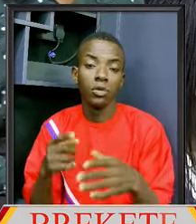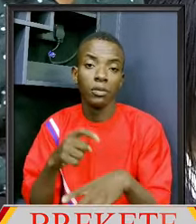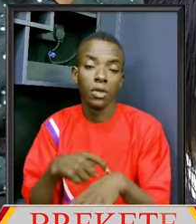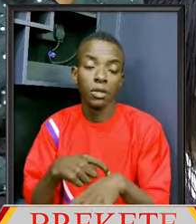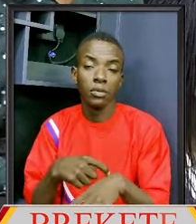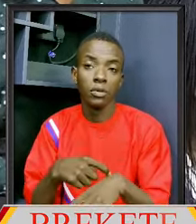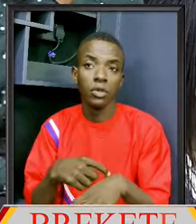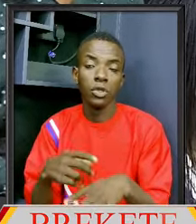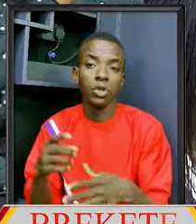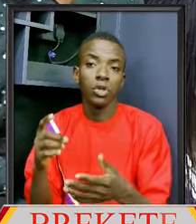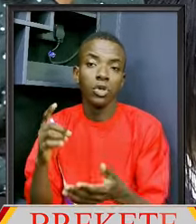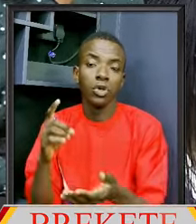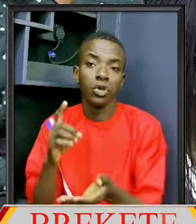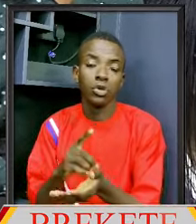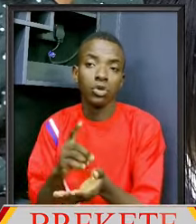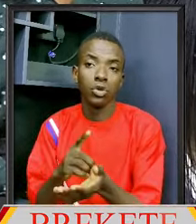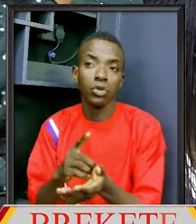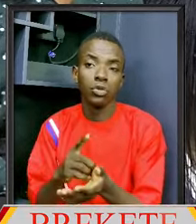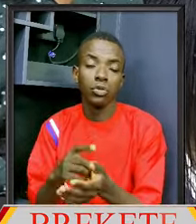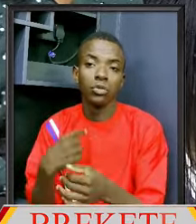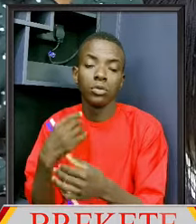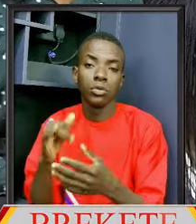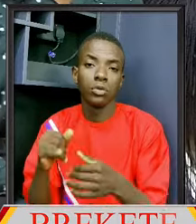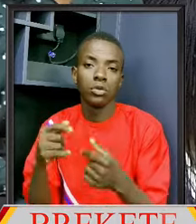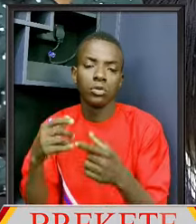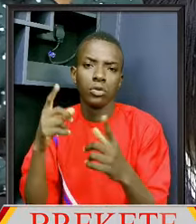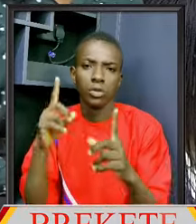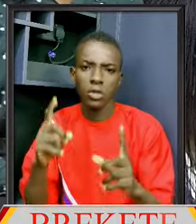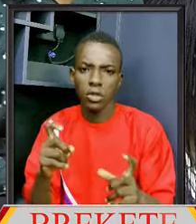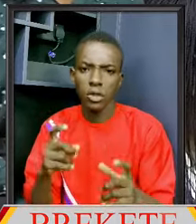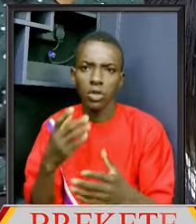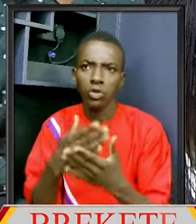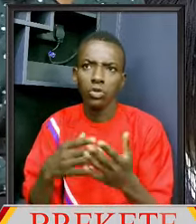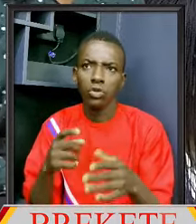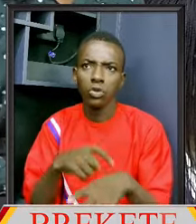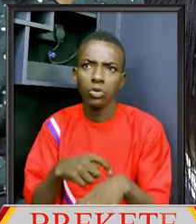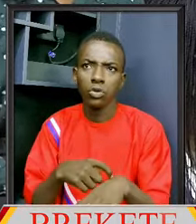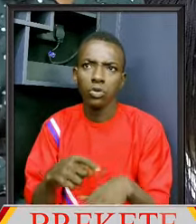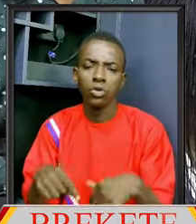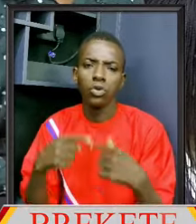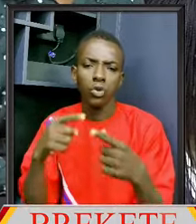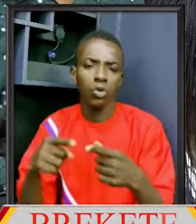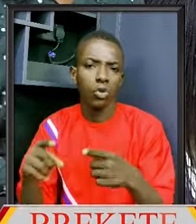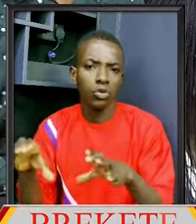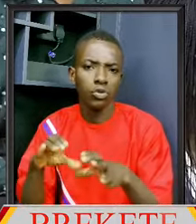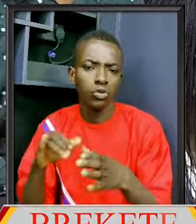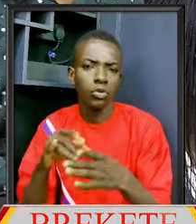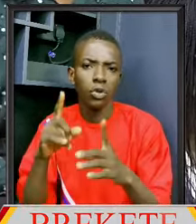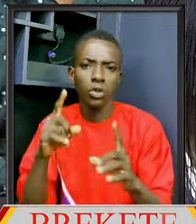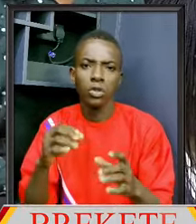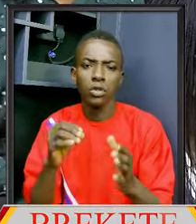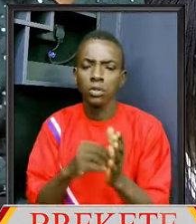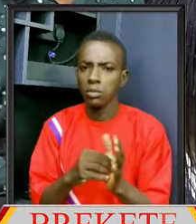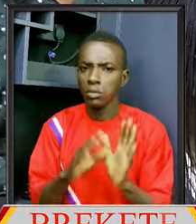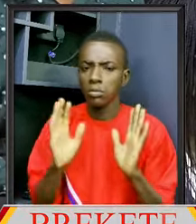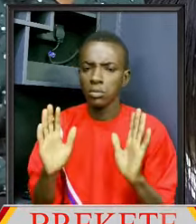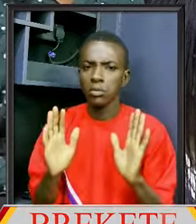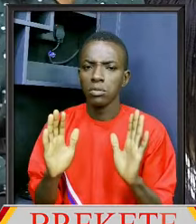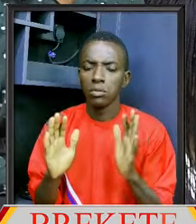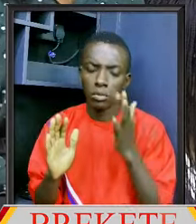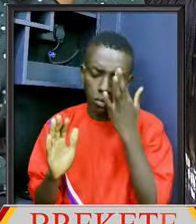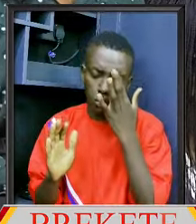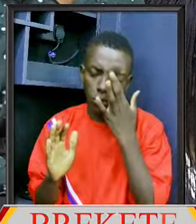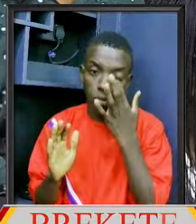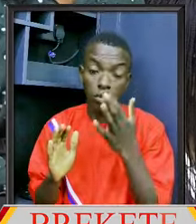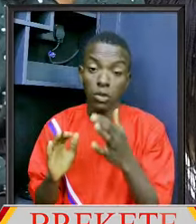sometime, now doctor go send you go do test. Sometime, now you go on your own, go okay, do test.